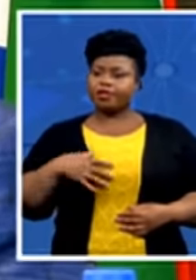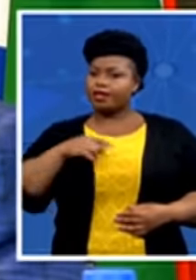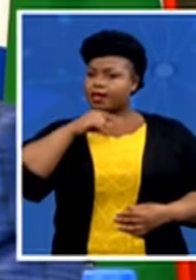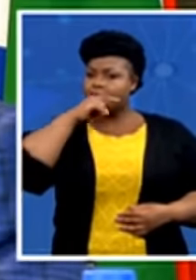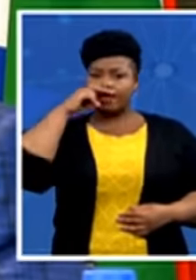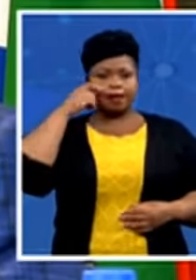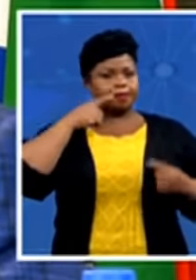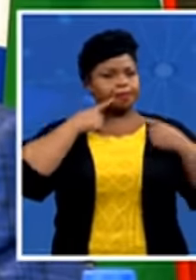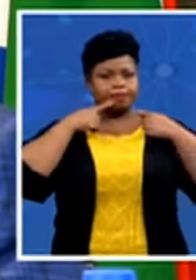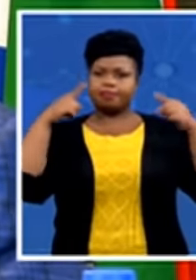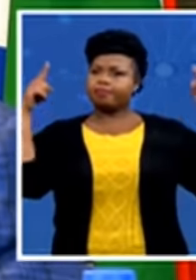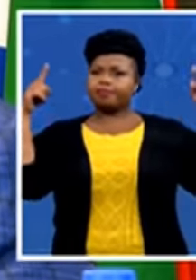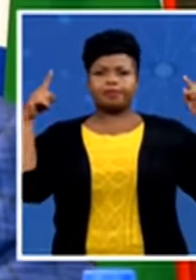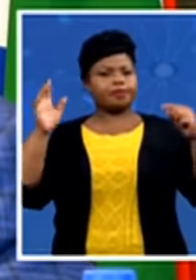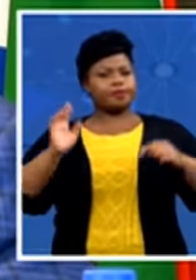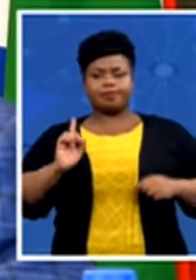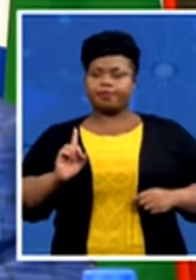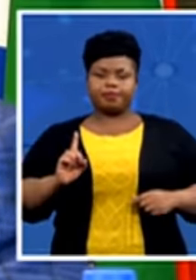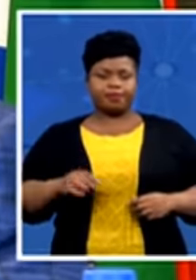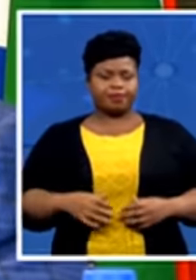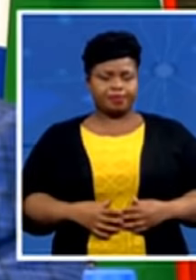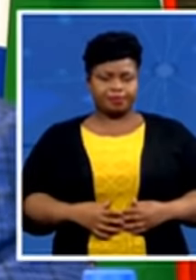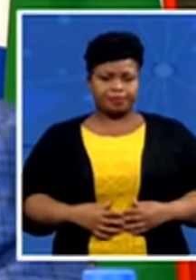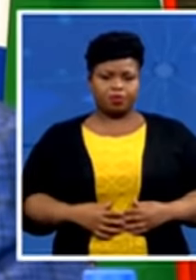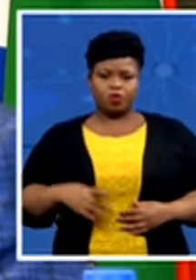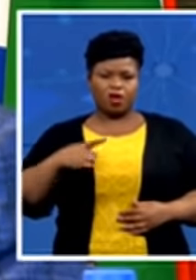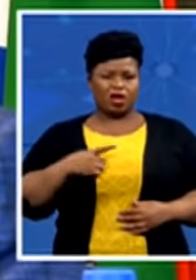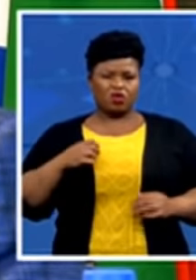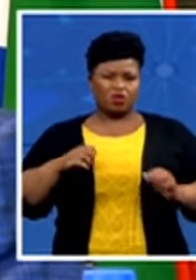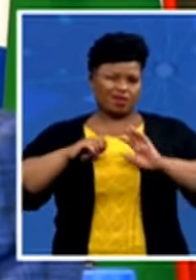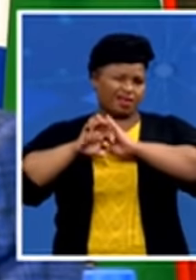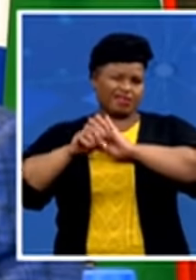them, but just for